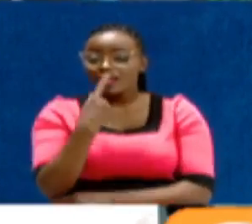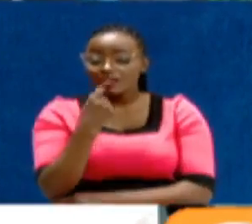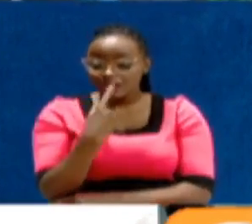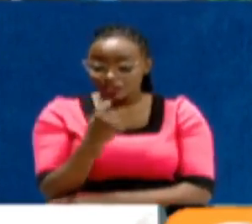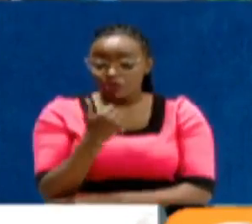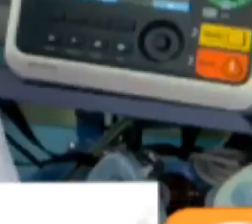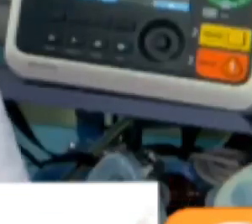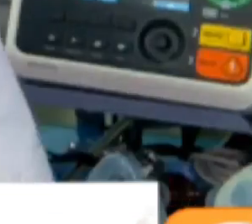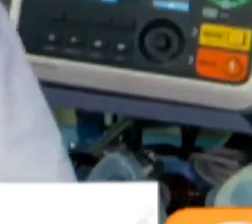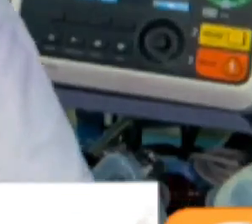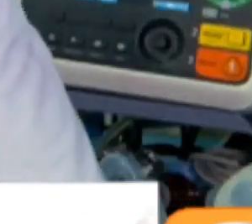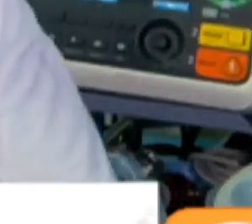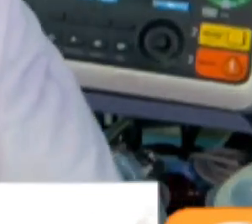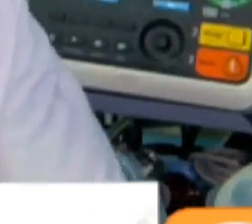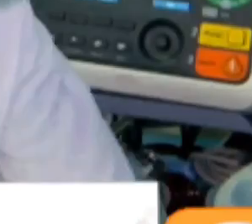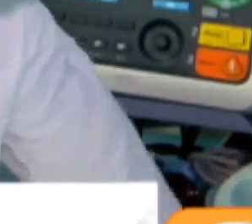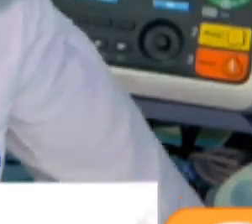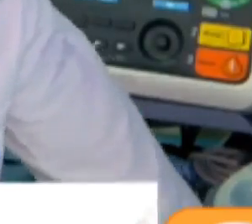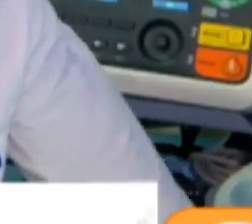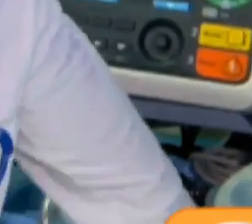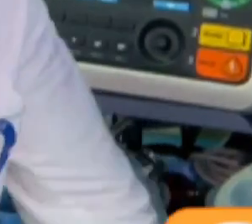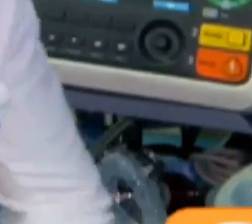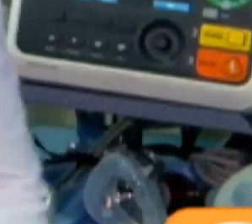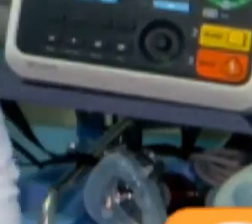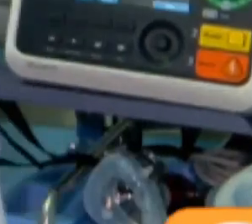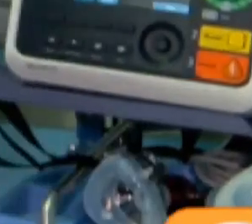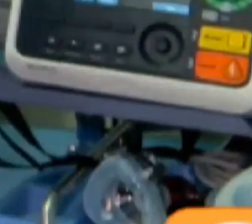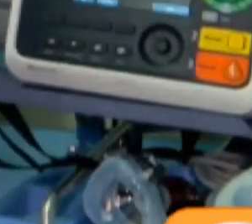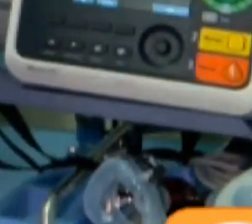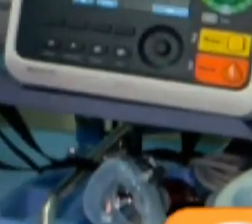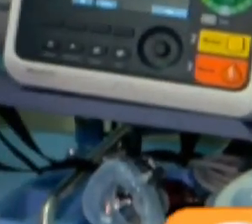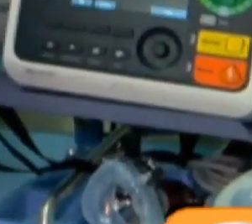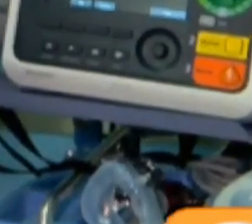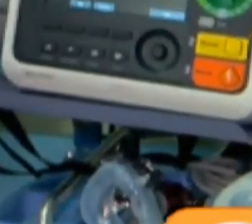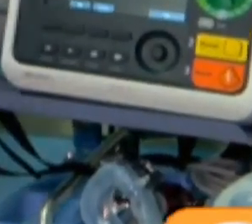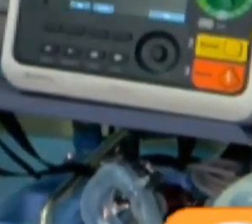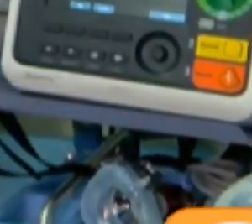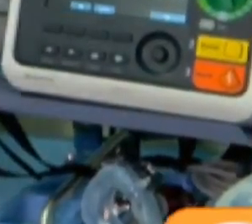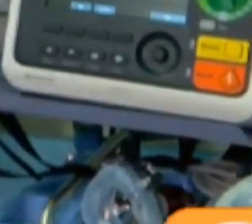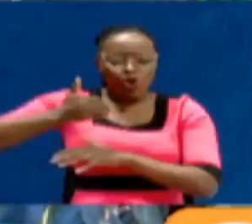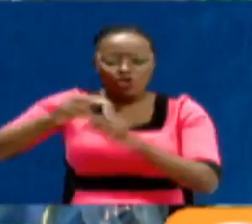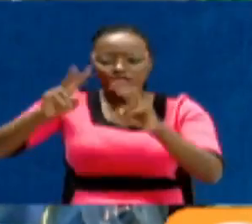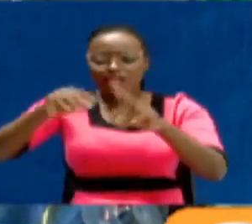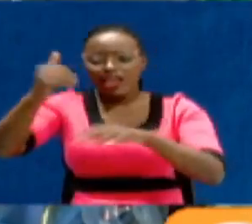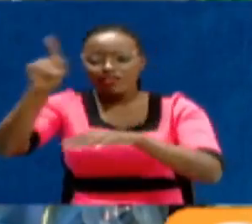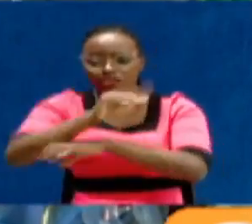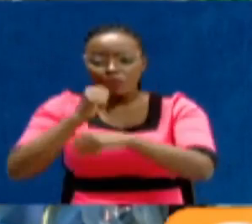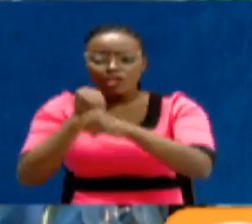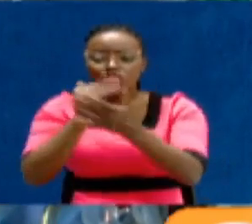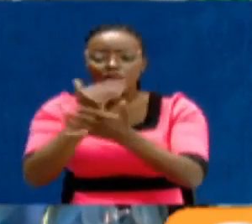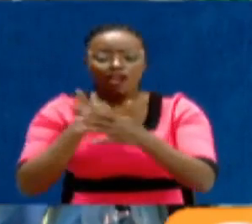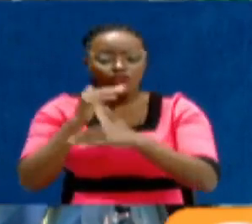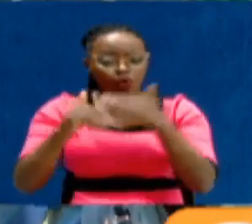resuscitation medication. So it's always fully equipped, and the nurses always check it on a daily basis to make sure that it has all